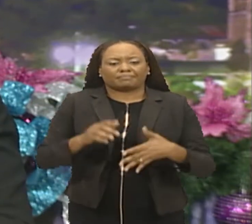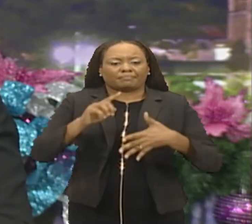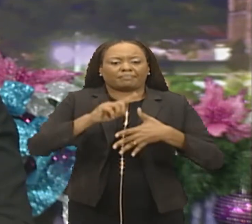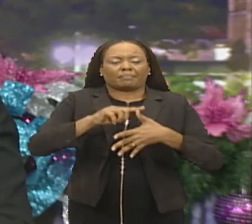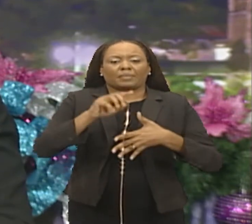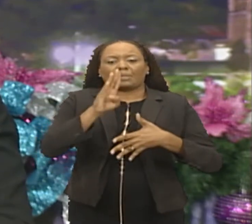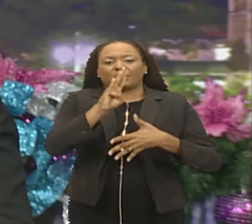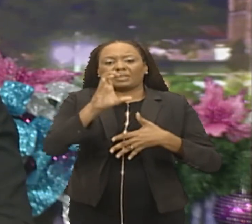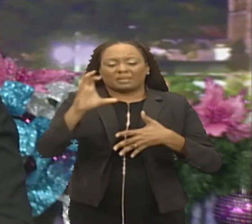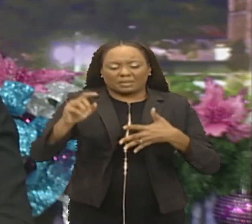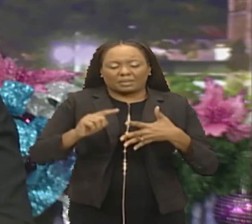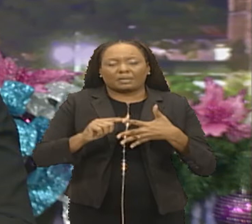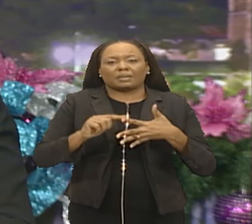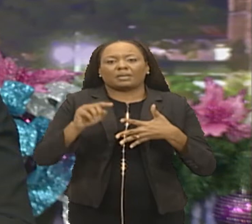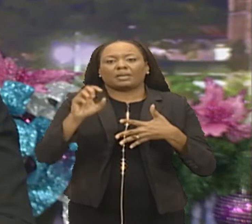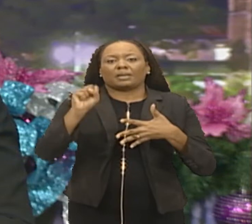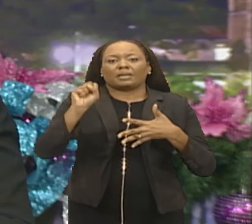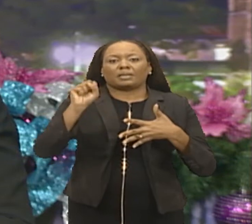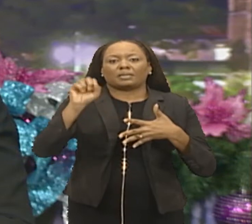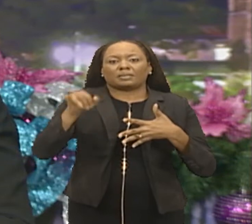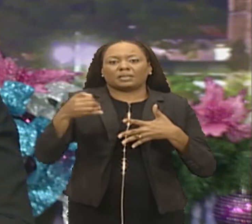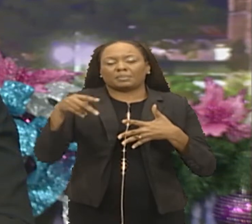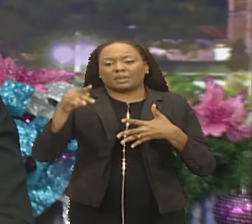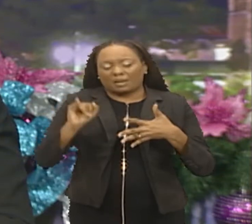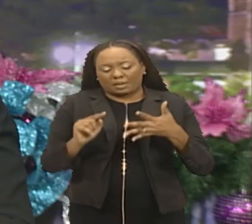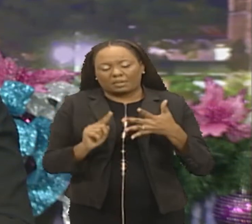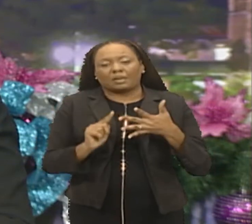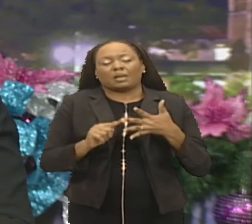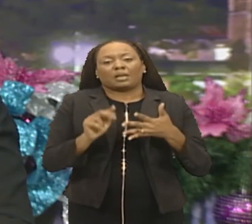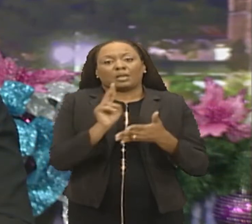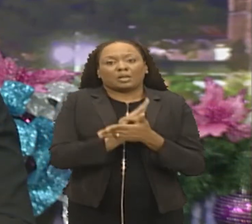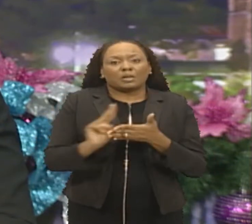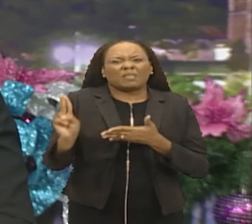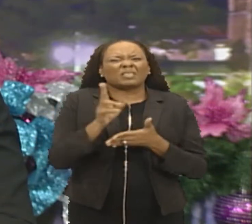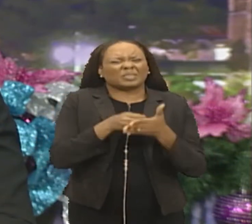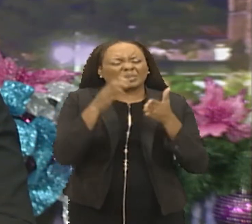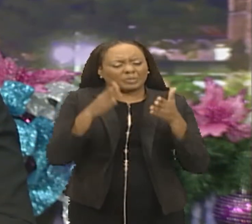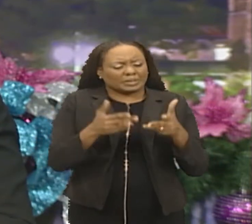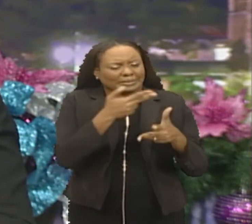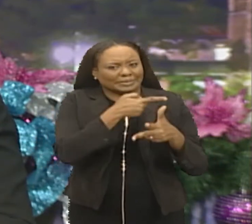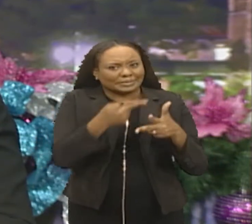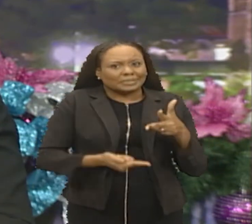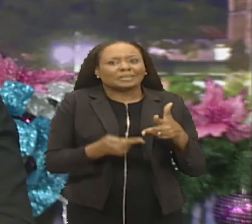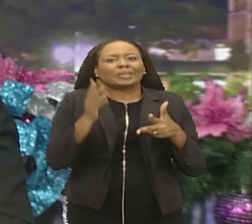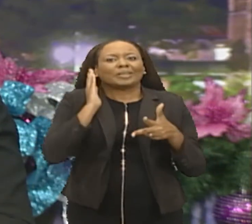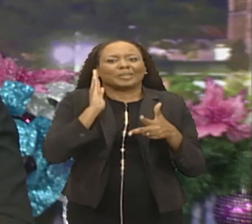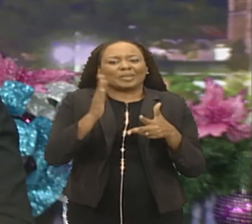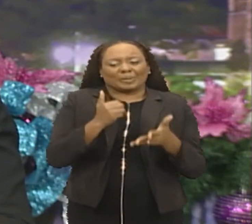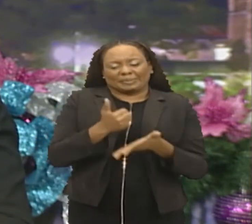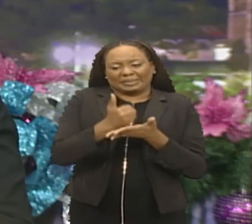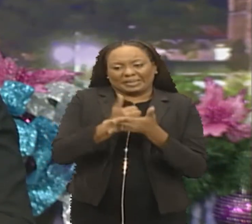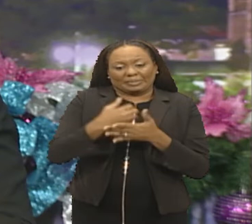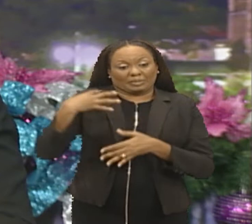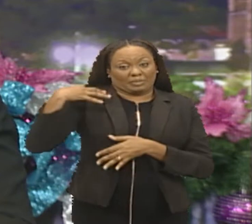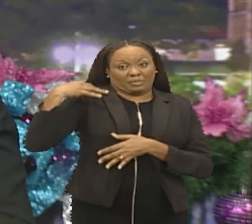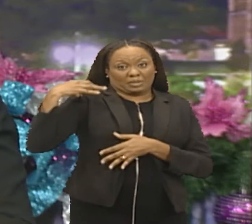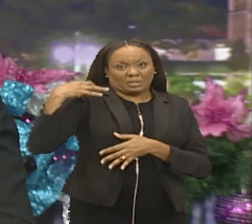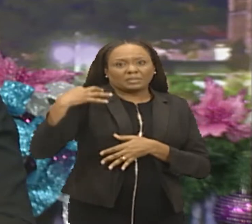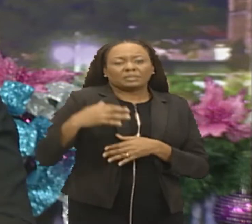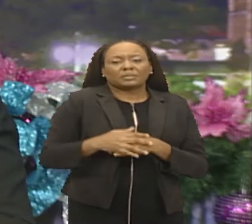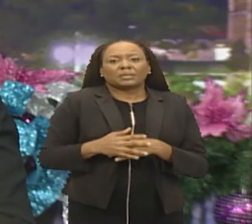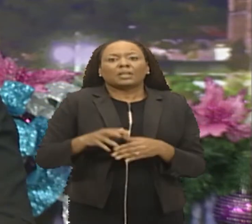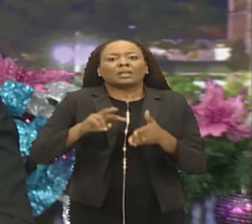Prescott Institute of Technology, and the University of the West Indies Cave Hill campus. Now, using the help of the student volunteers, a number of